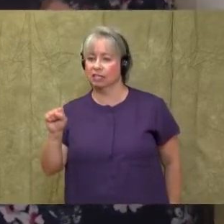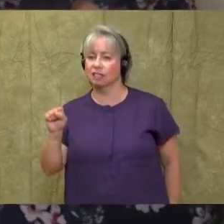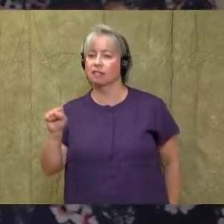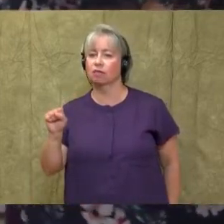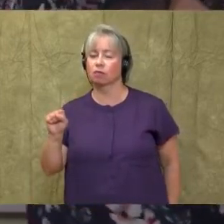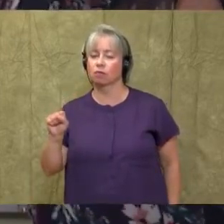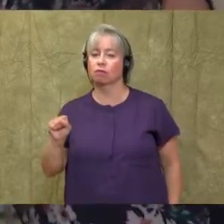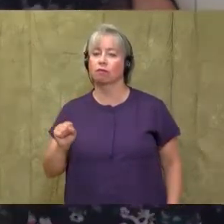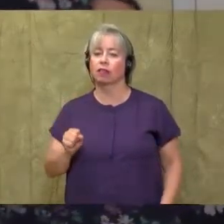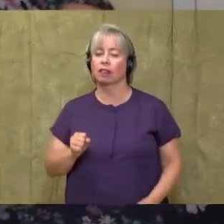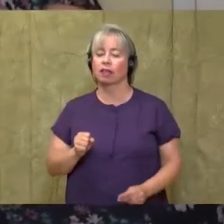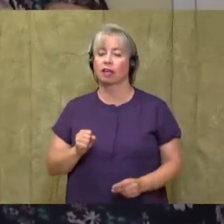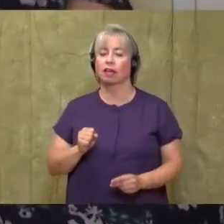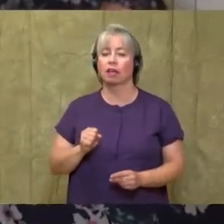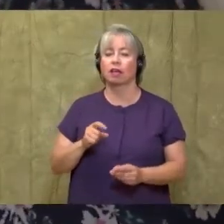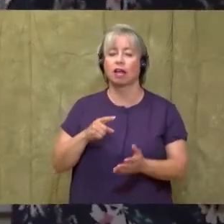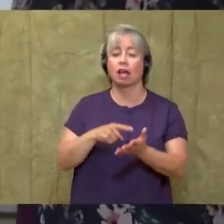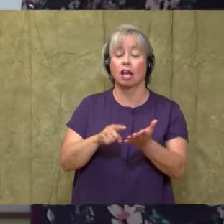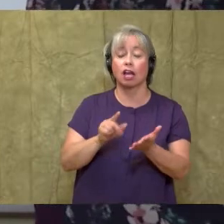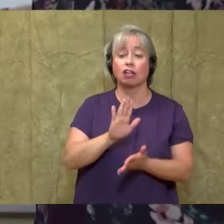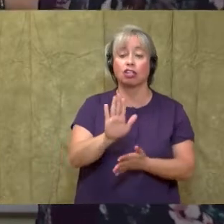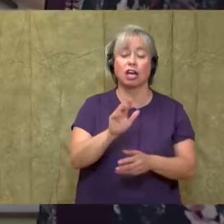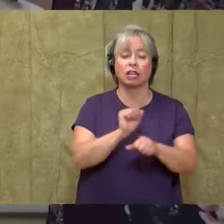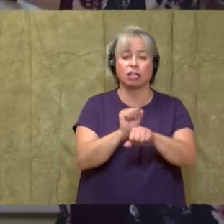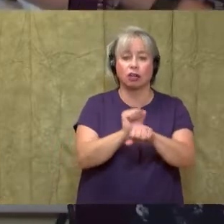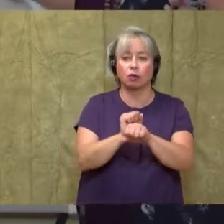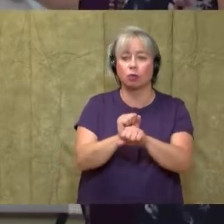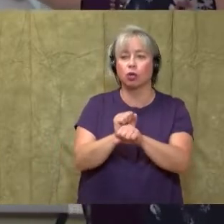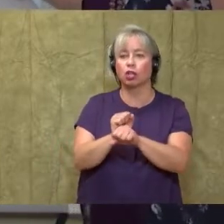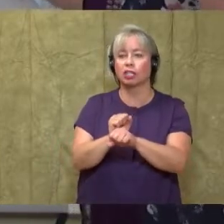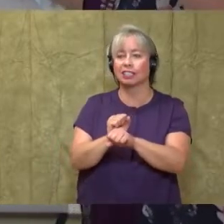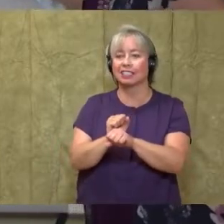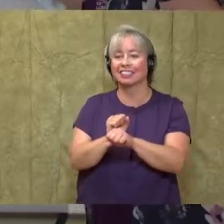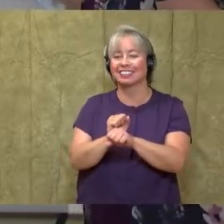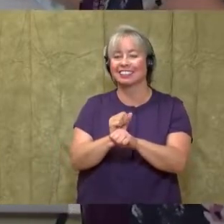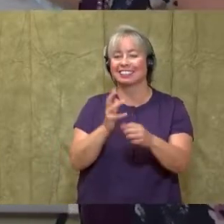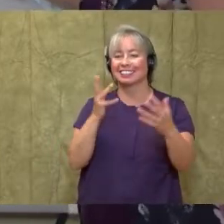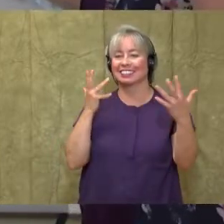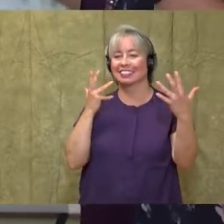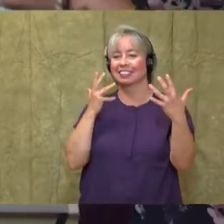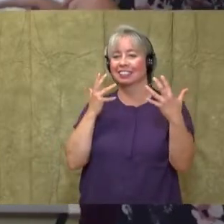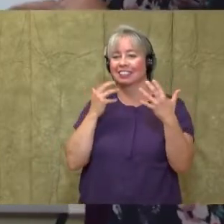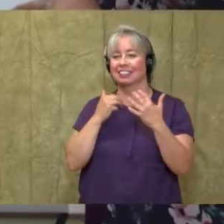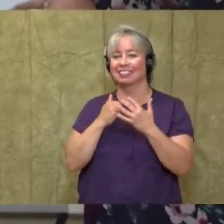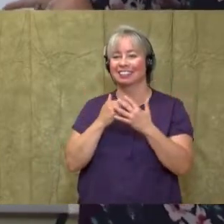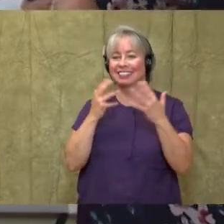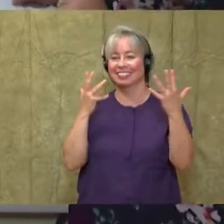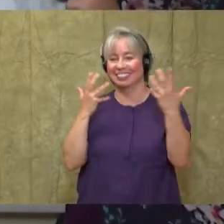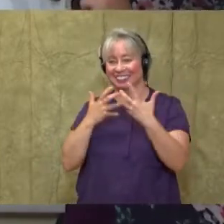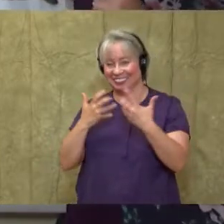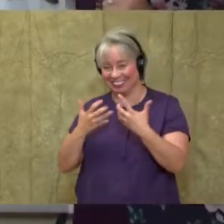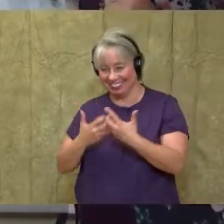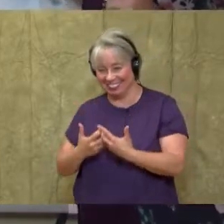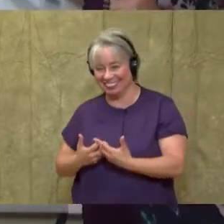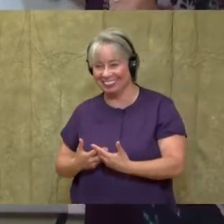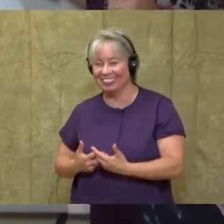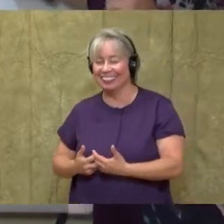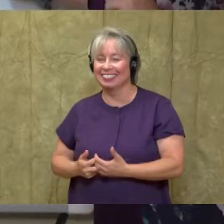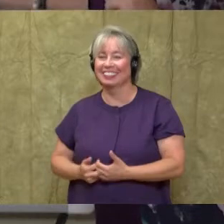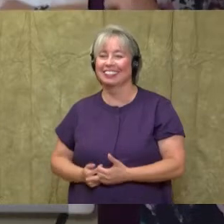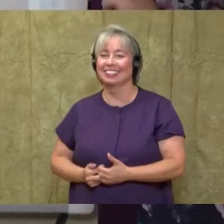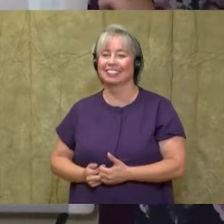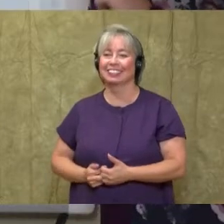And let's check just to be certain. Made checkpoints this time so we wouldn't have to recover from our mistakes next